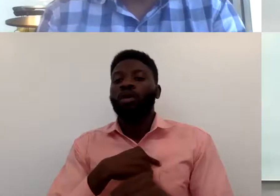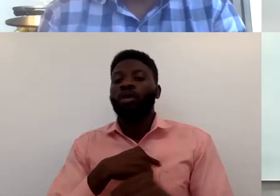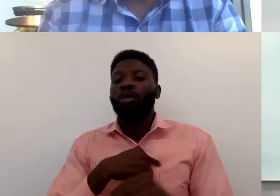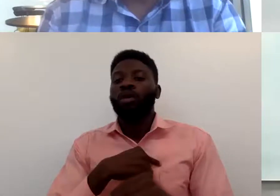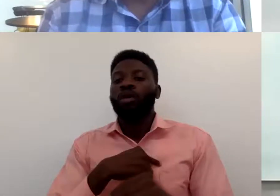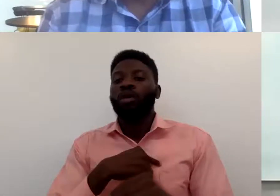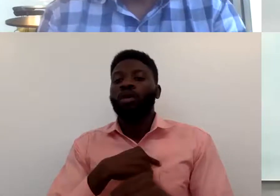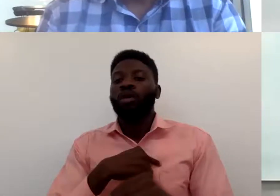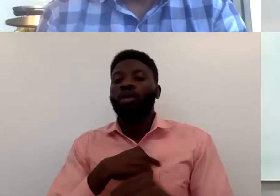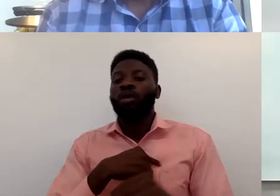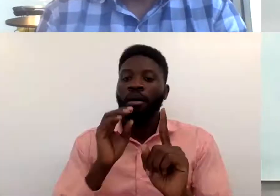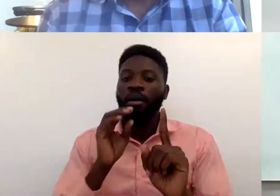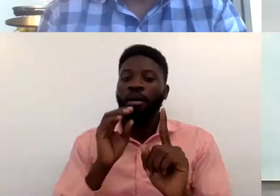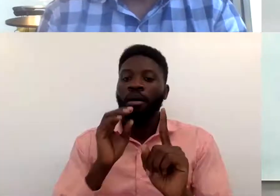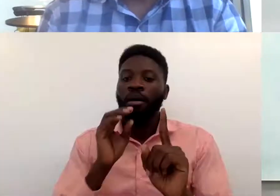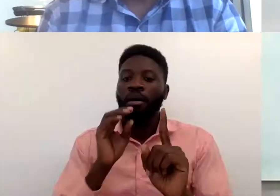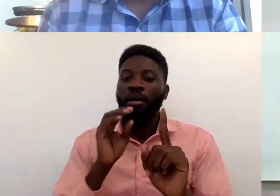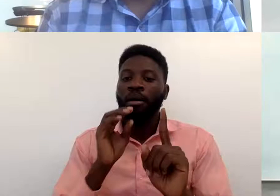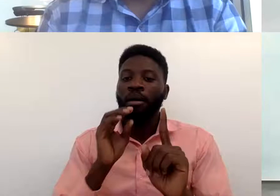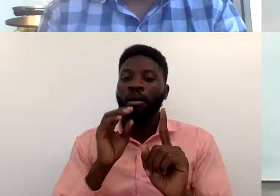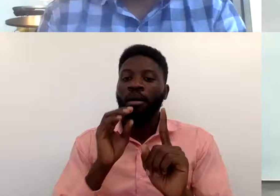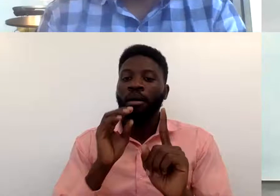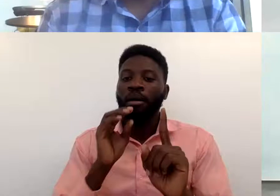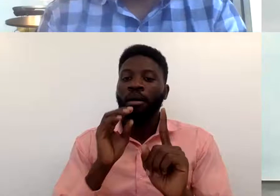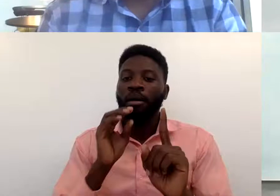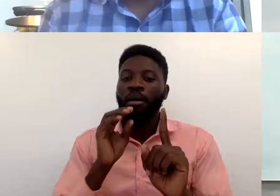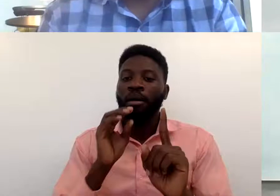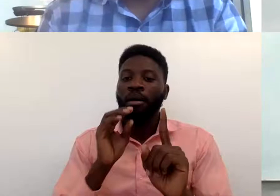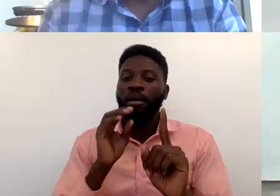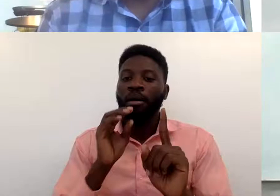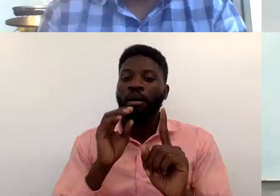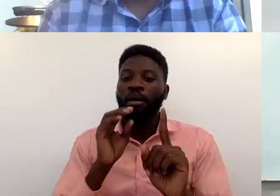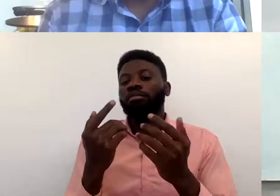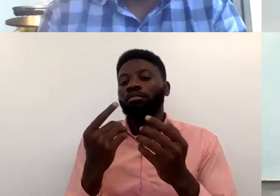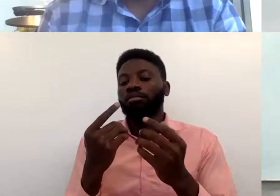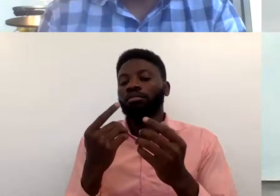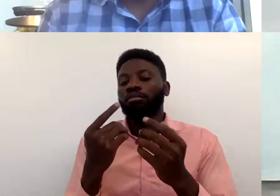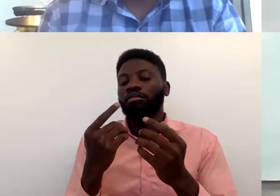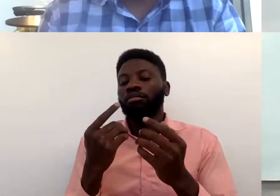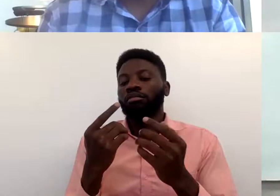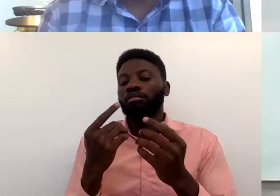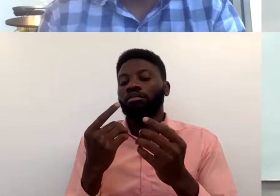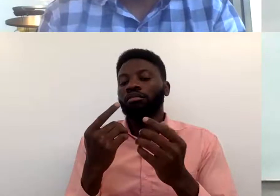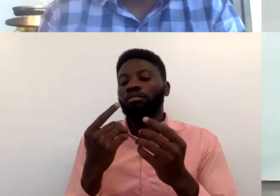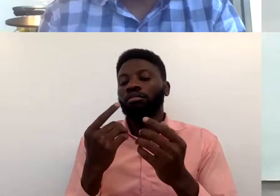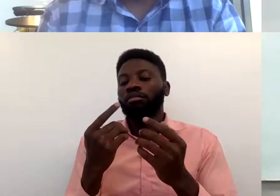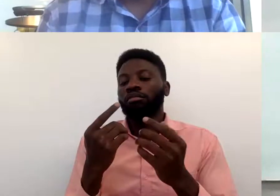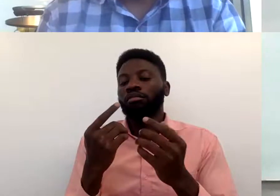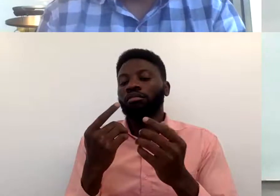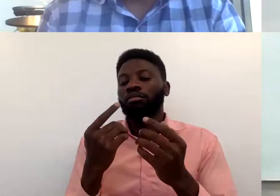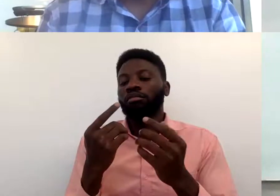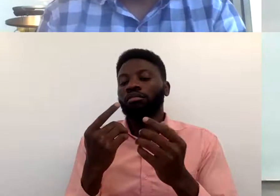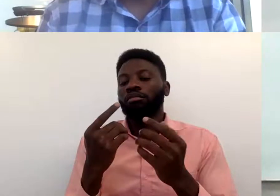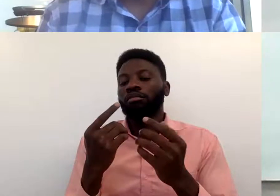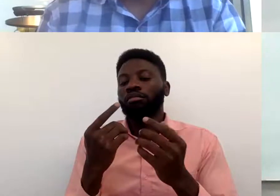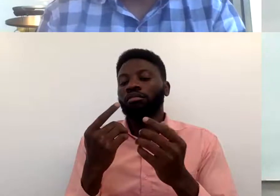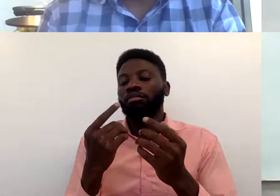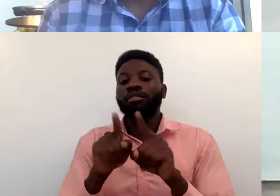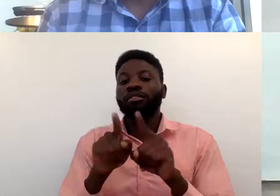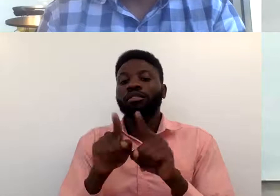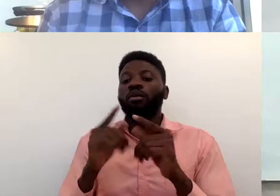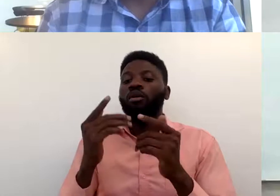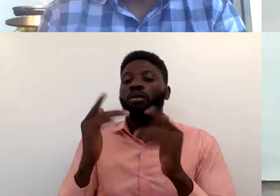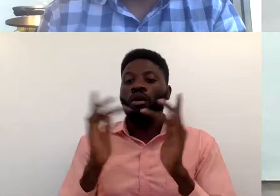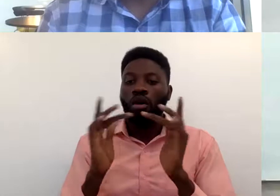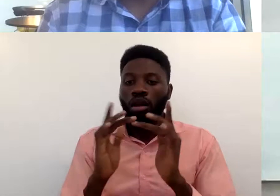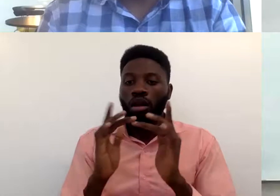like we're having today. And we are not able to do it online, we do it physically, where students will visit institutions